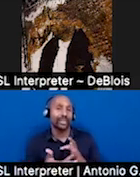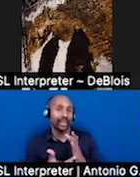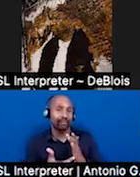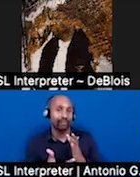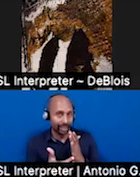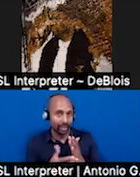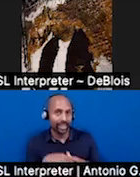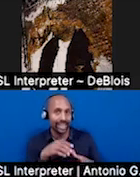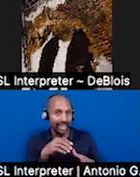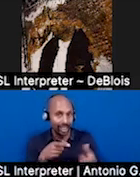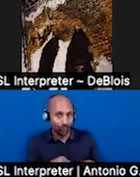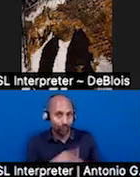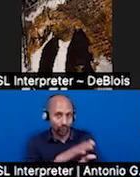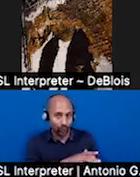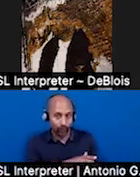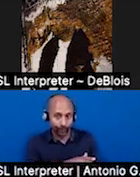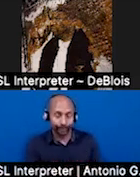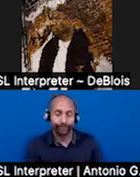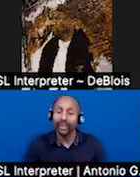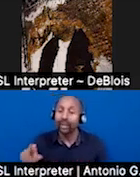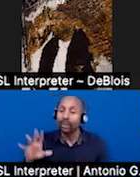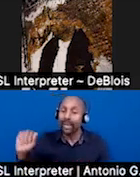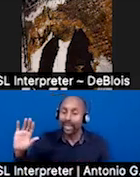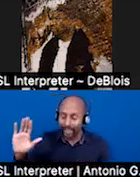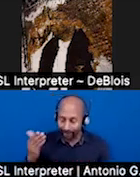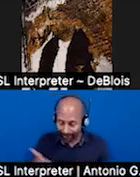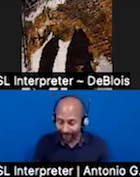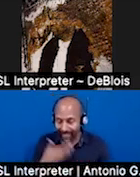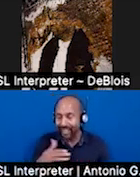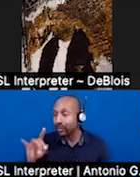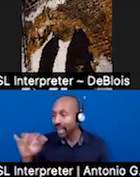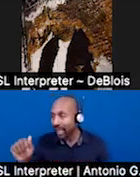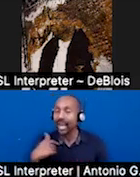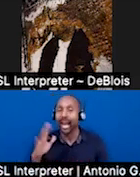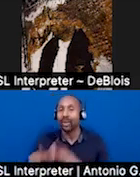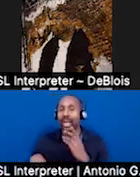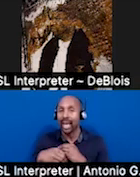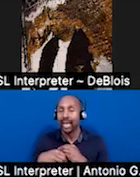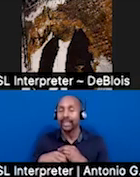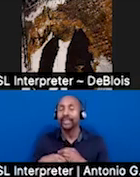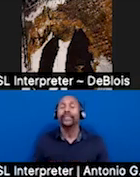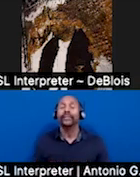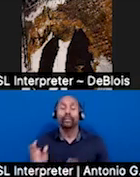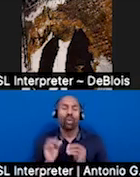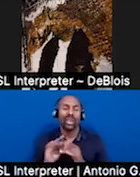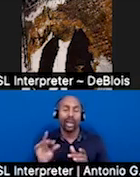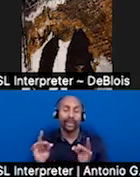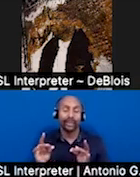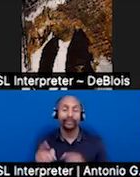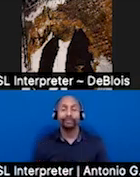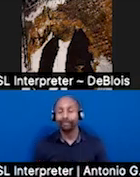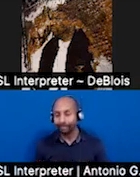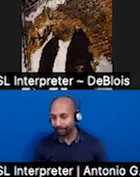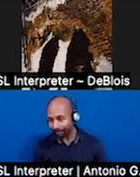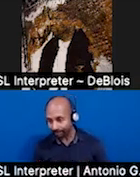Thanks, Diana. This is Rebecca. I'll build on that and talk a little bit about how I see it's important,